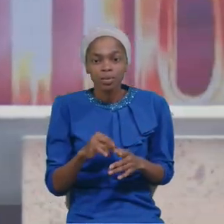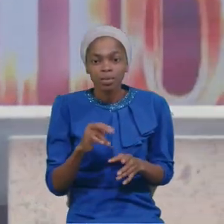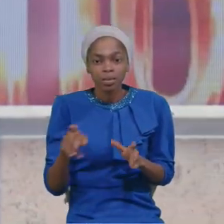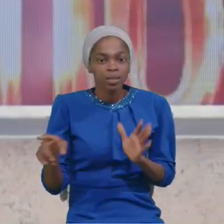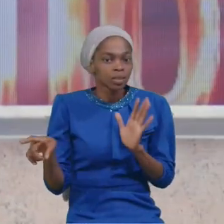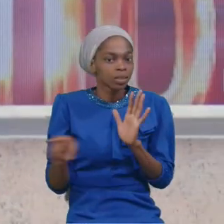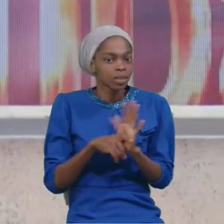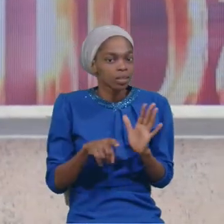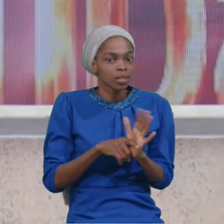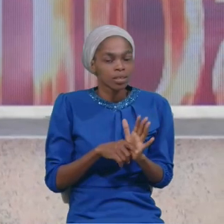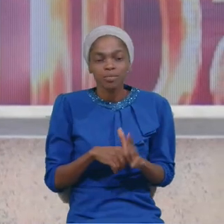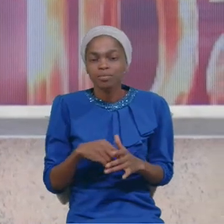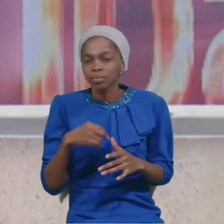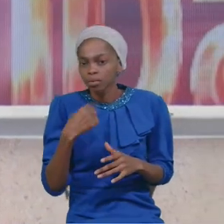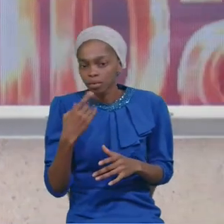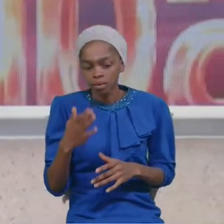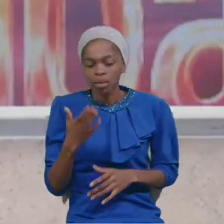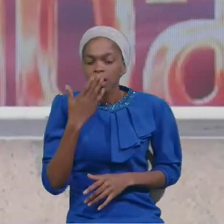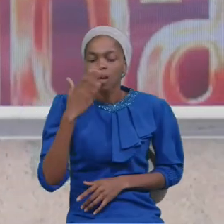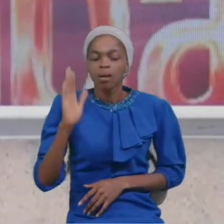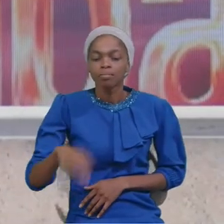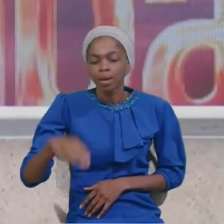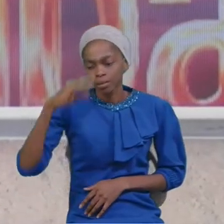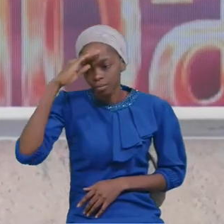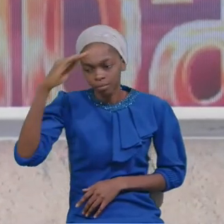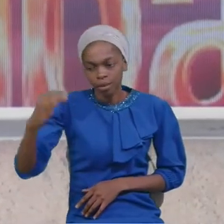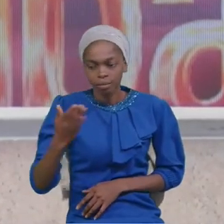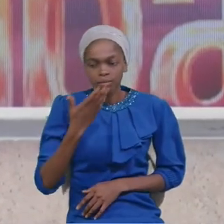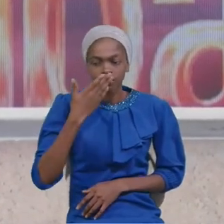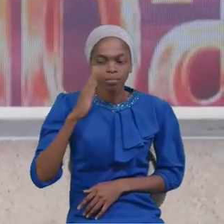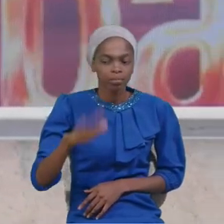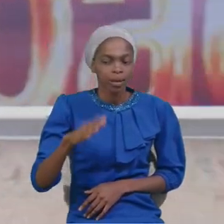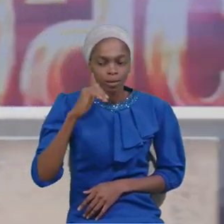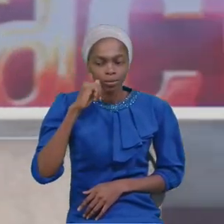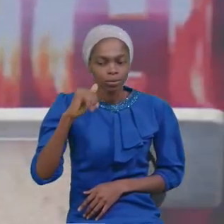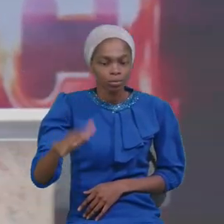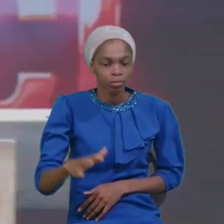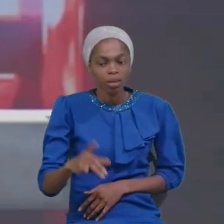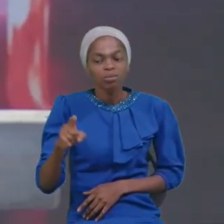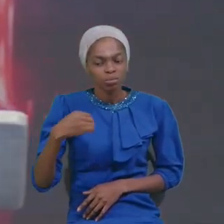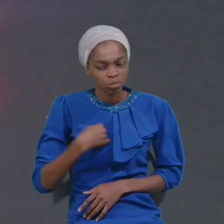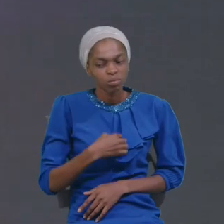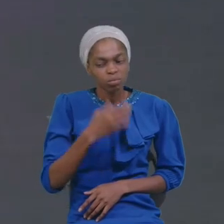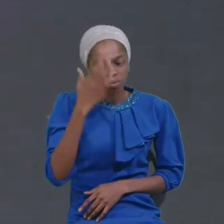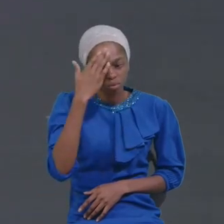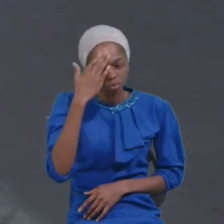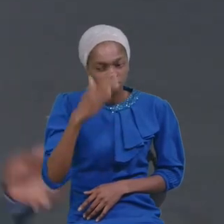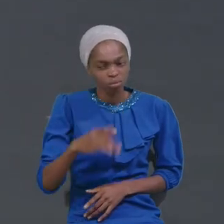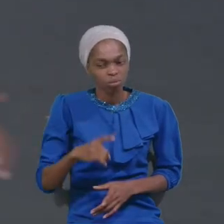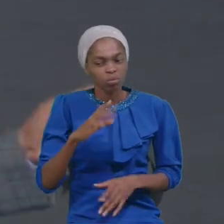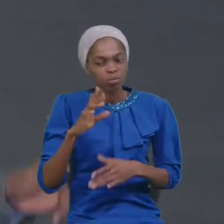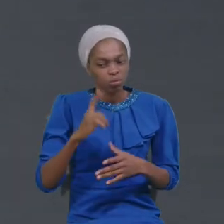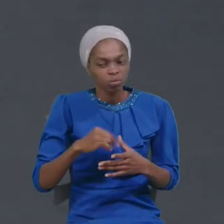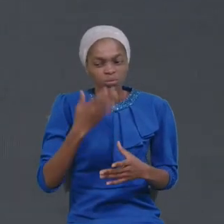history will know, people will know, who are as bad as you, as sinful as you, they never amount